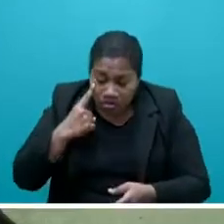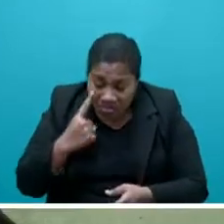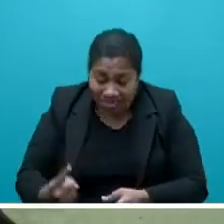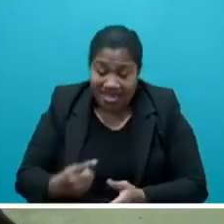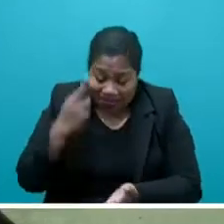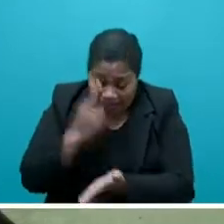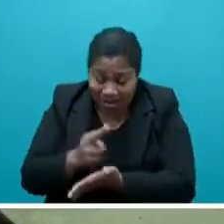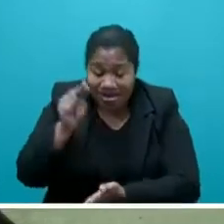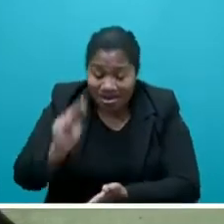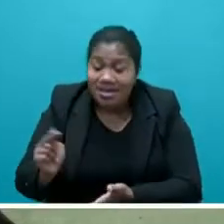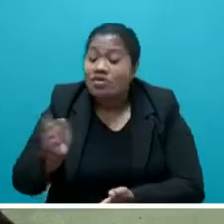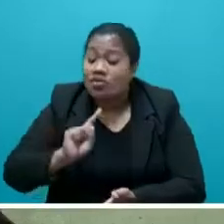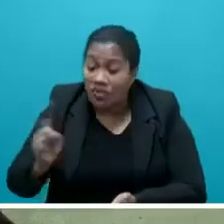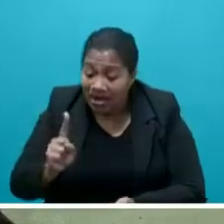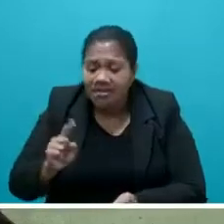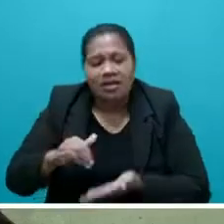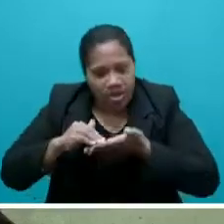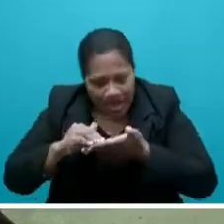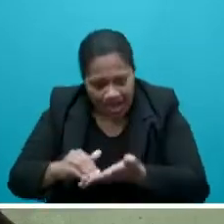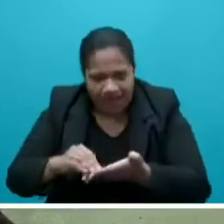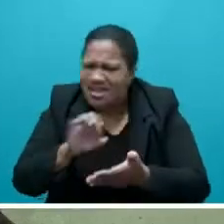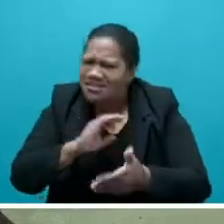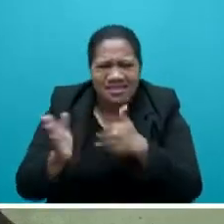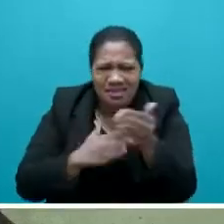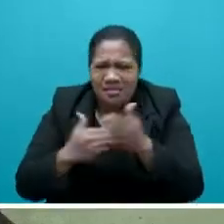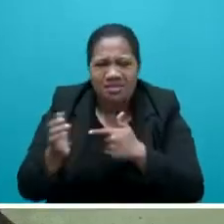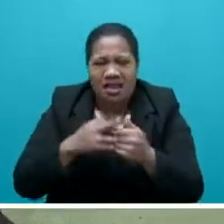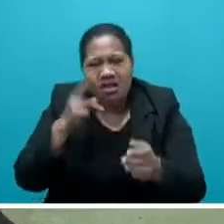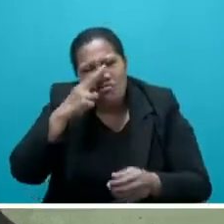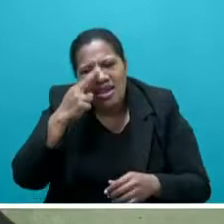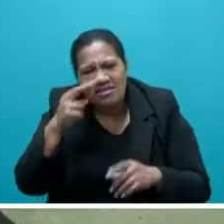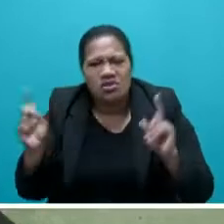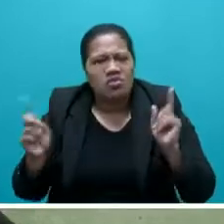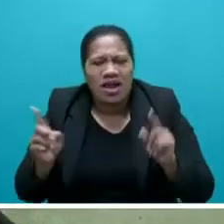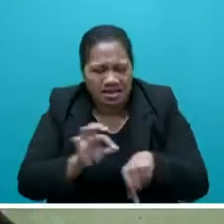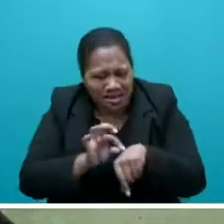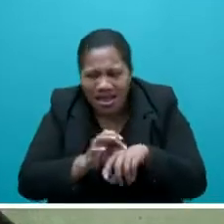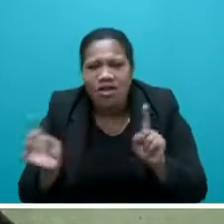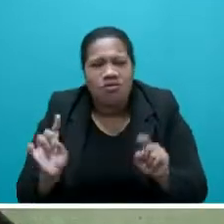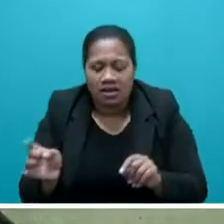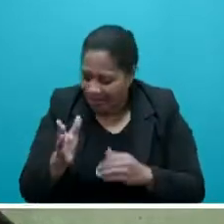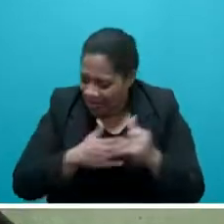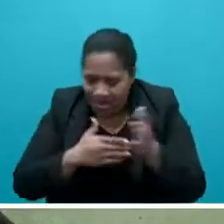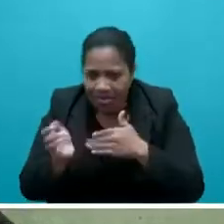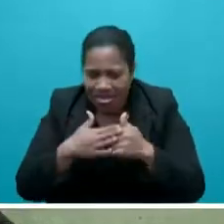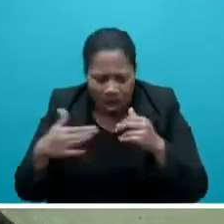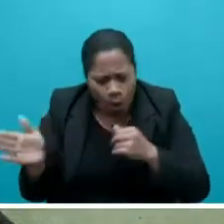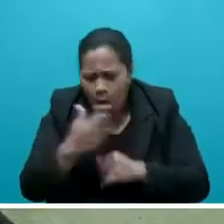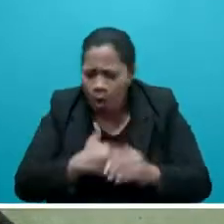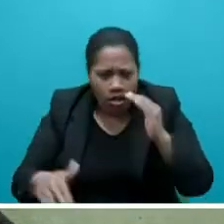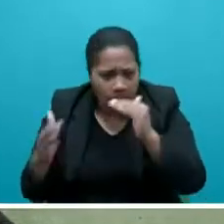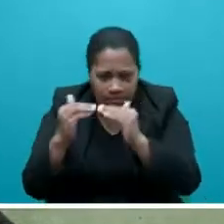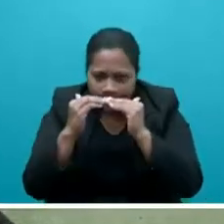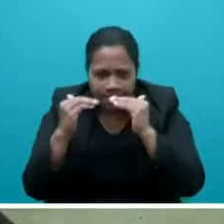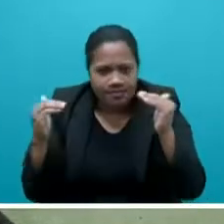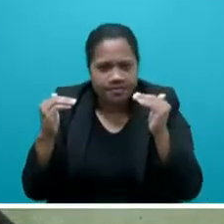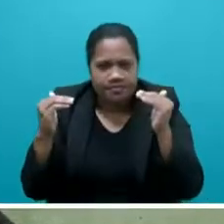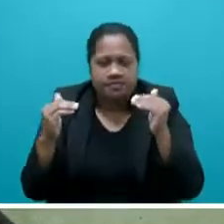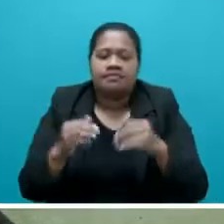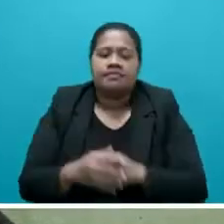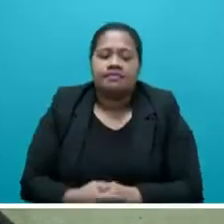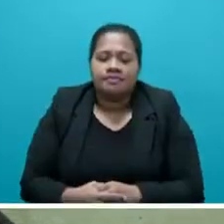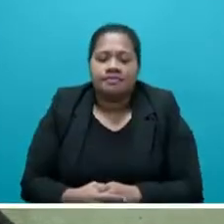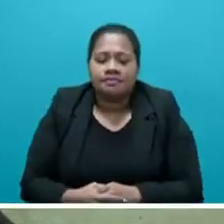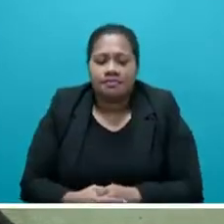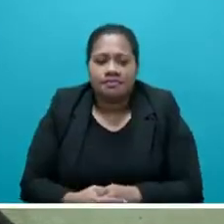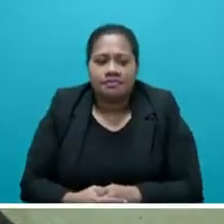Speaker, sir. Mr. Speaker, sir, the other point that I also wanted to make was that there was a number of comments,